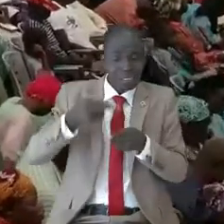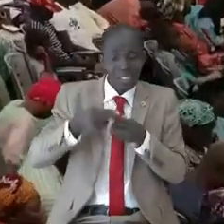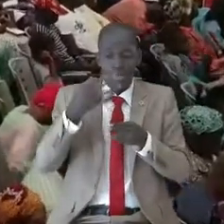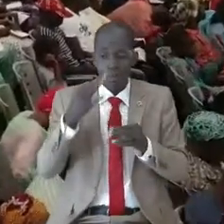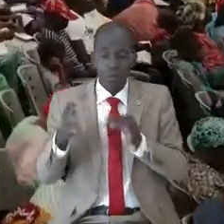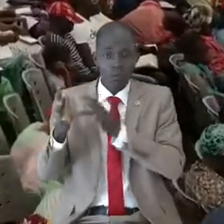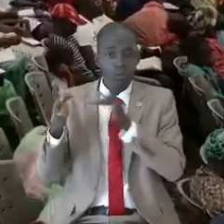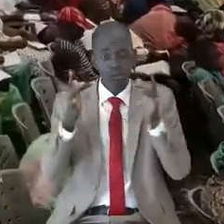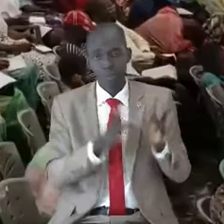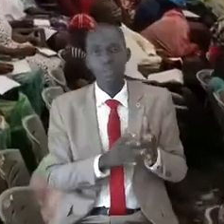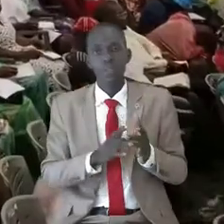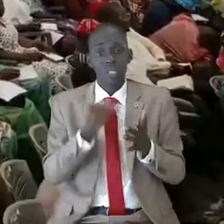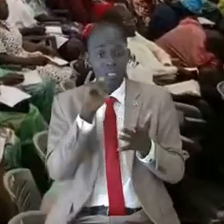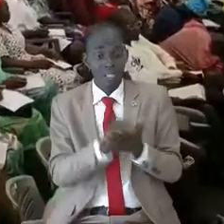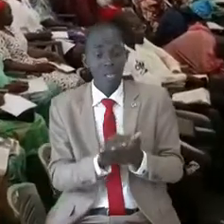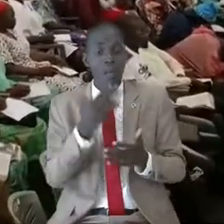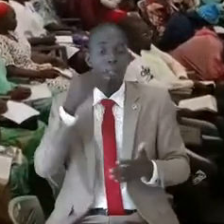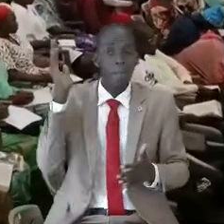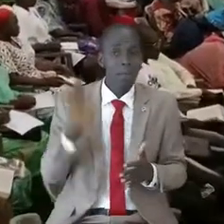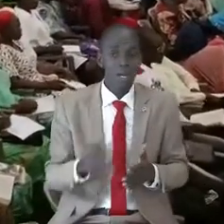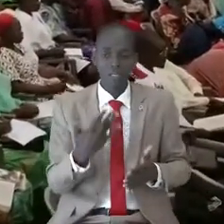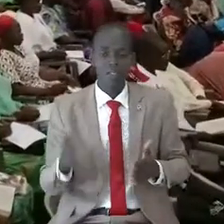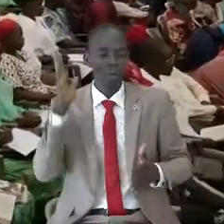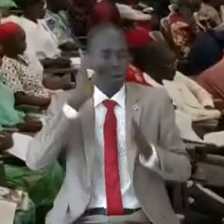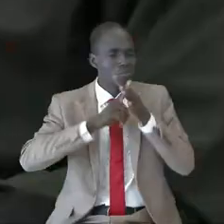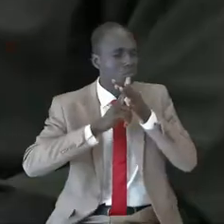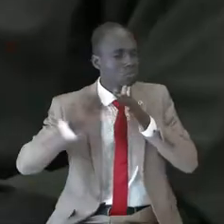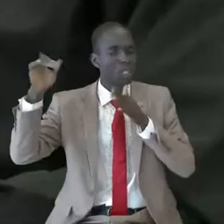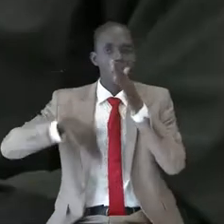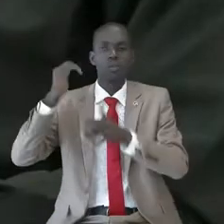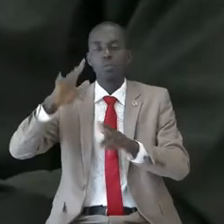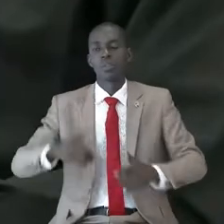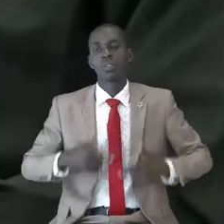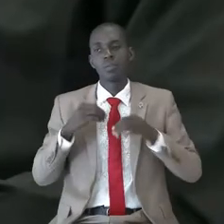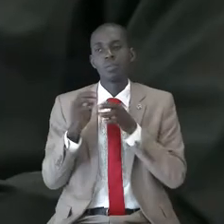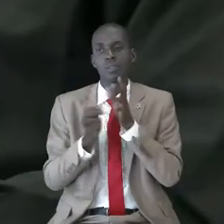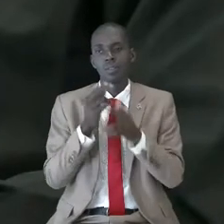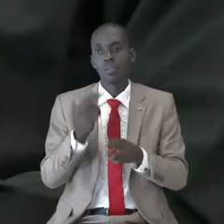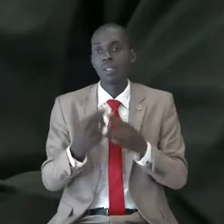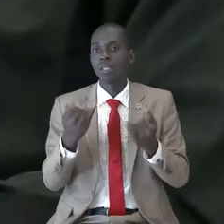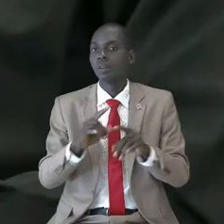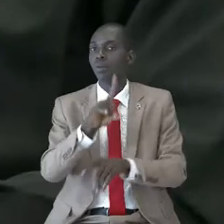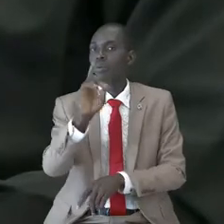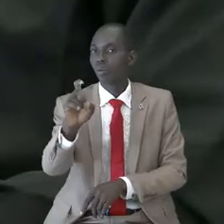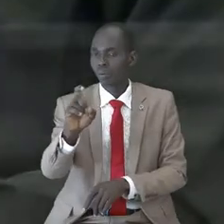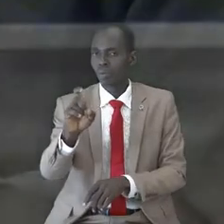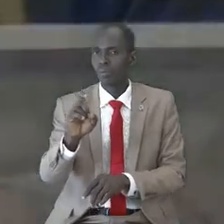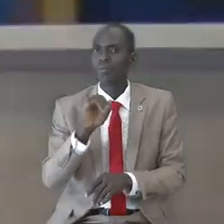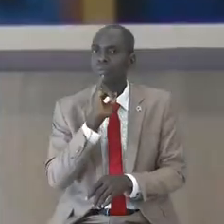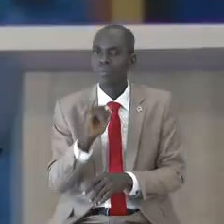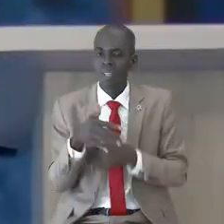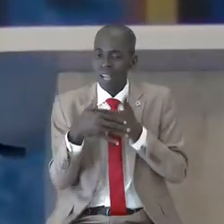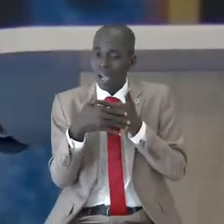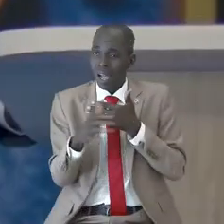of Jesus, that evil thing will flee from your life. Now, the question is now, after